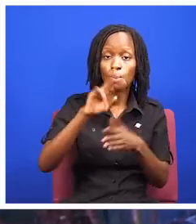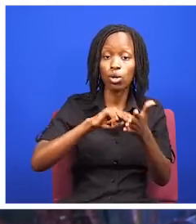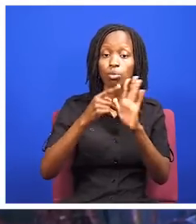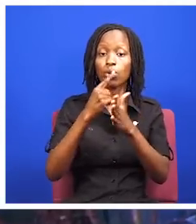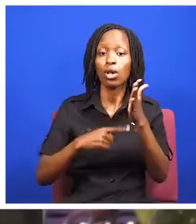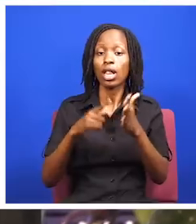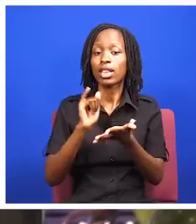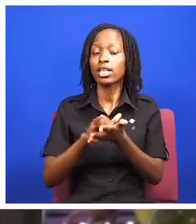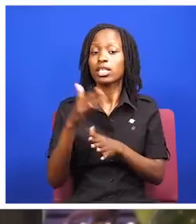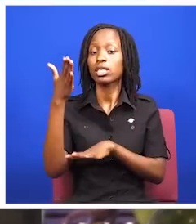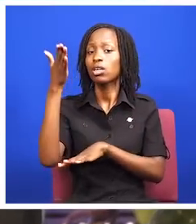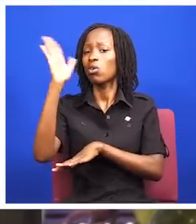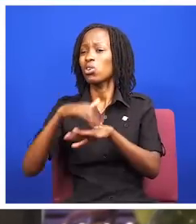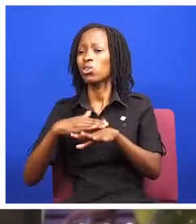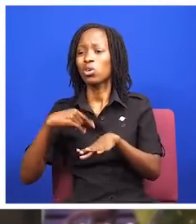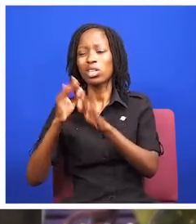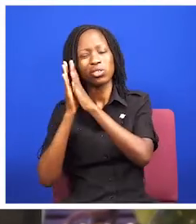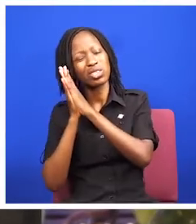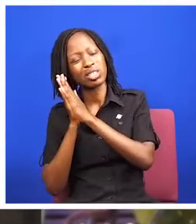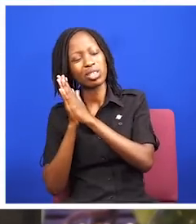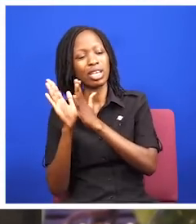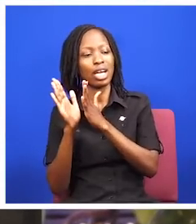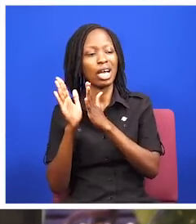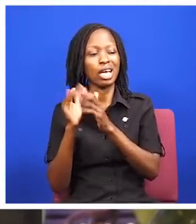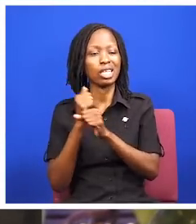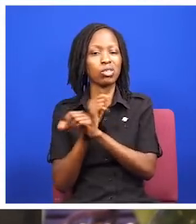This means that God did not call us to sleep or just sit around,